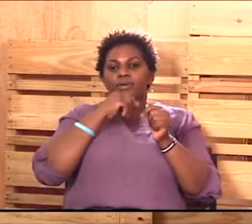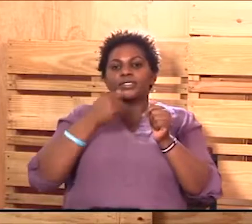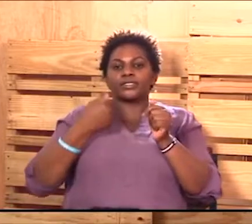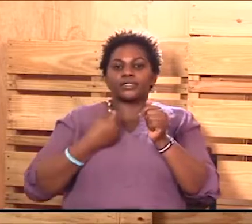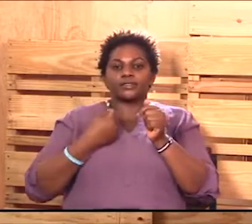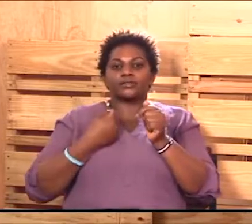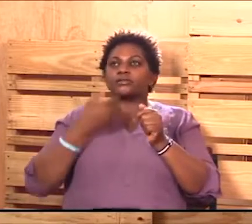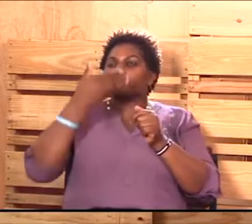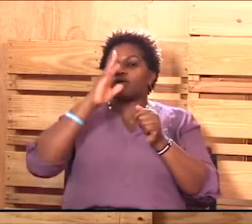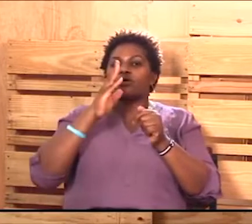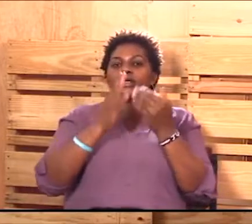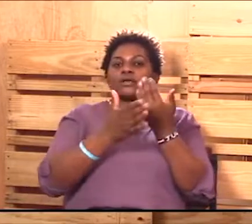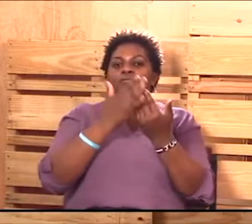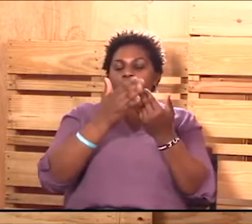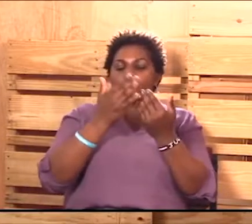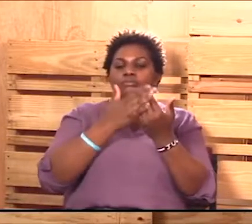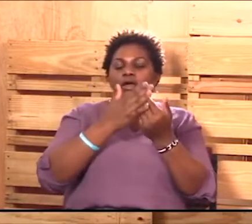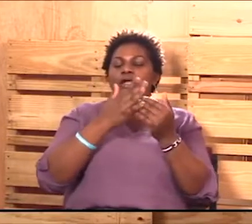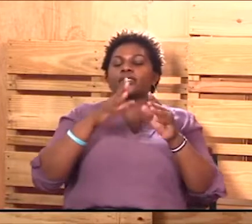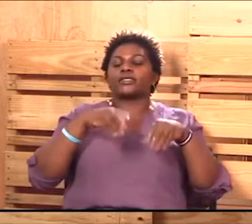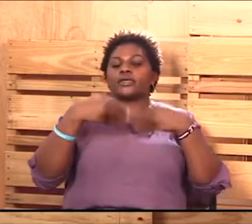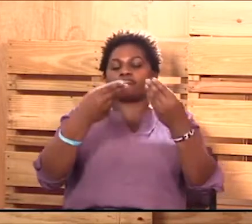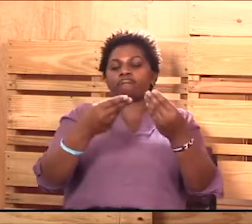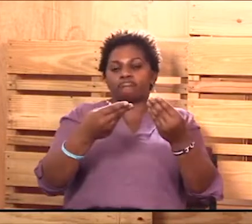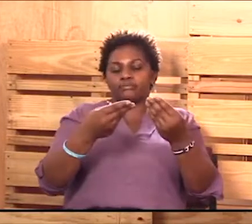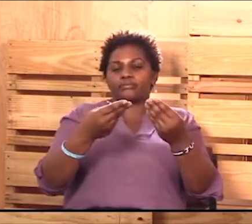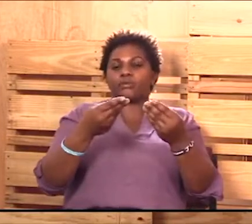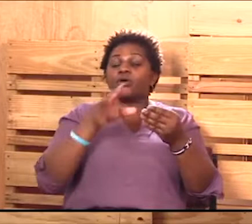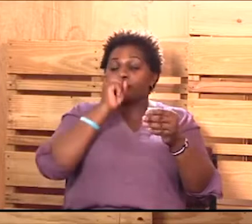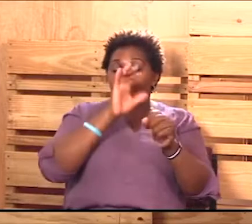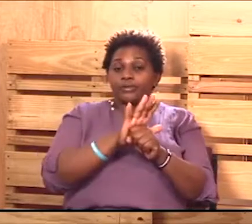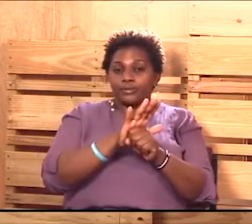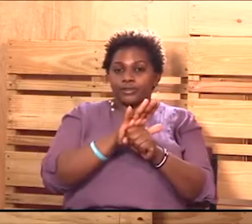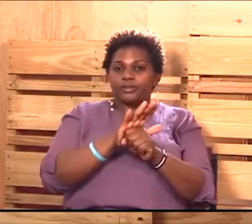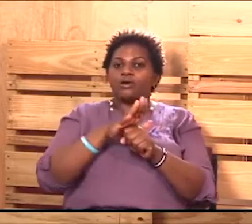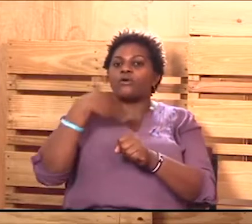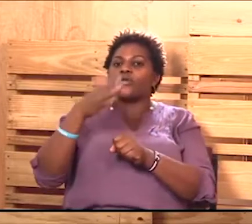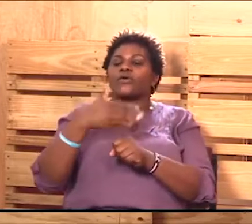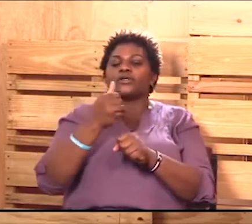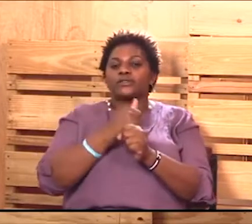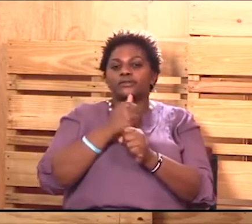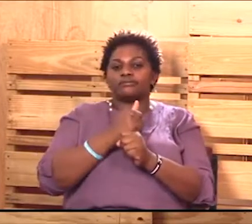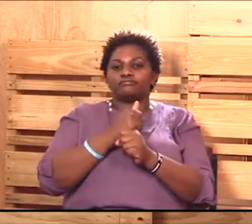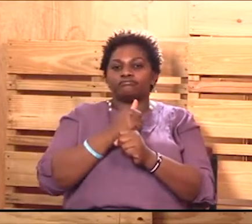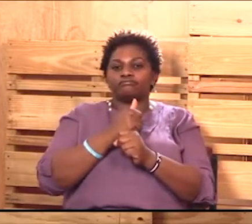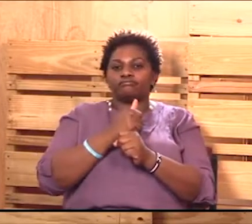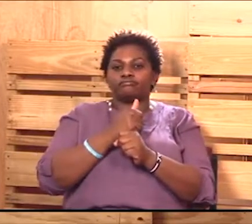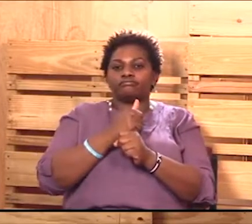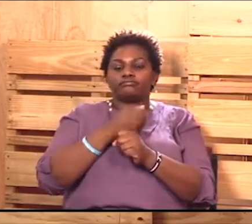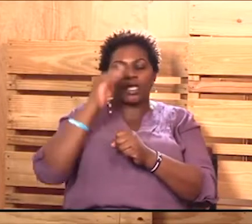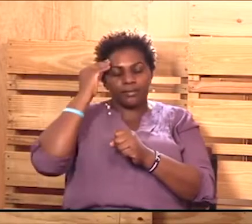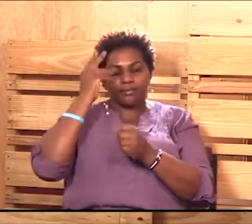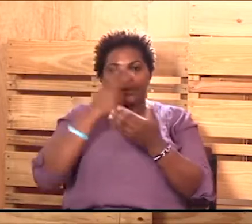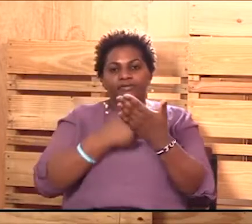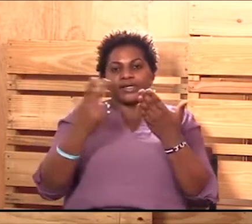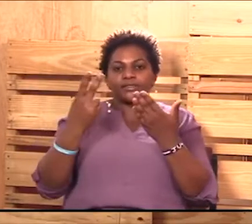girls, God still provides for our needs. What he has promised, he always fulfills. Our memory